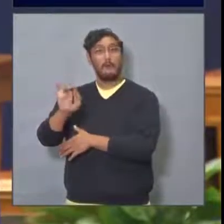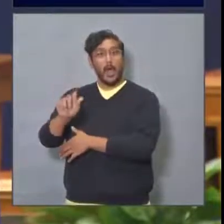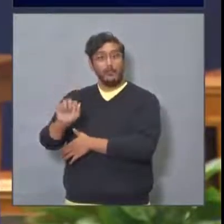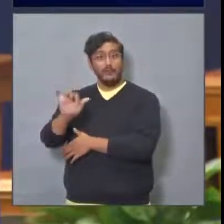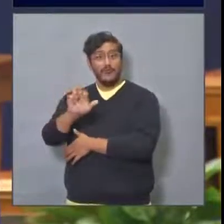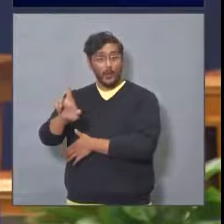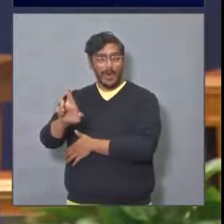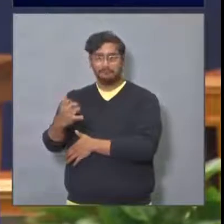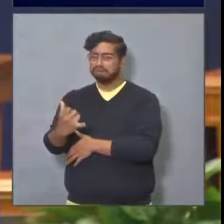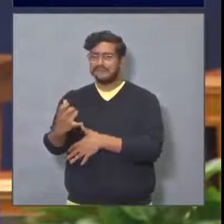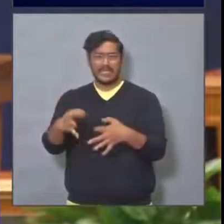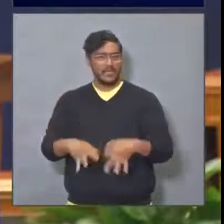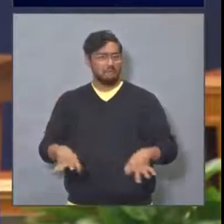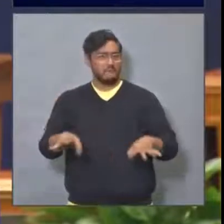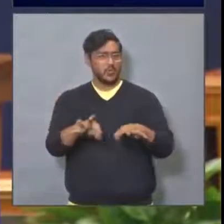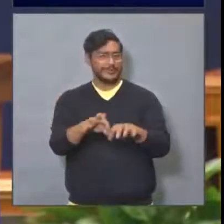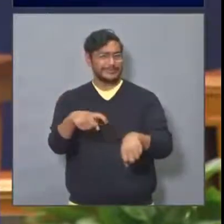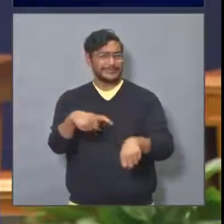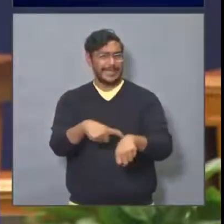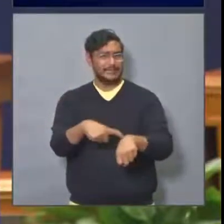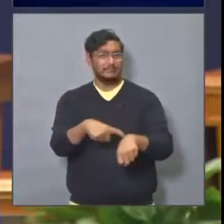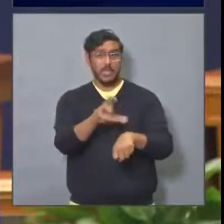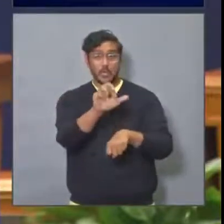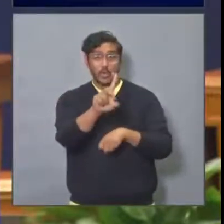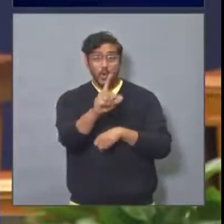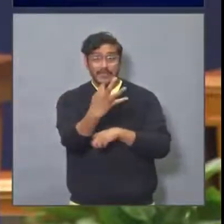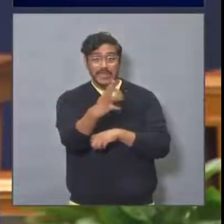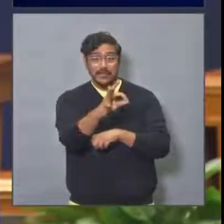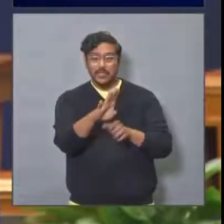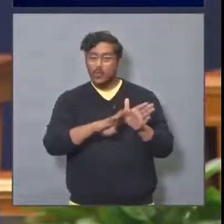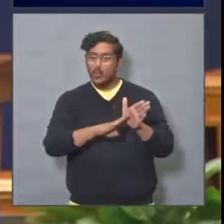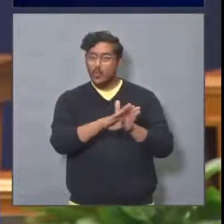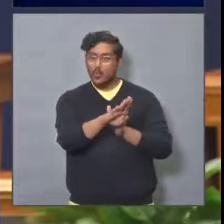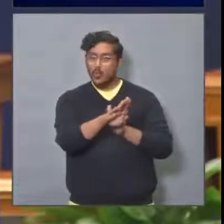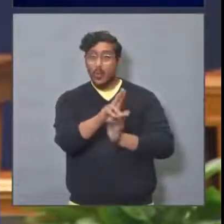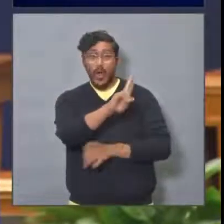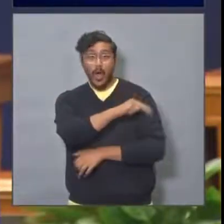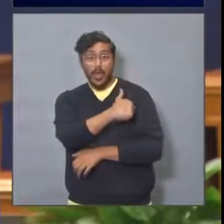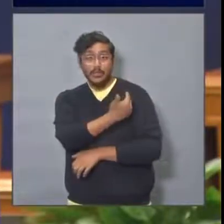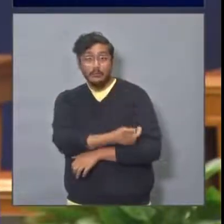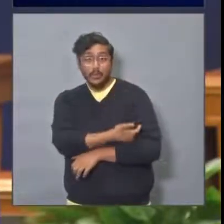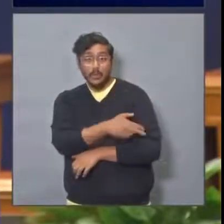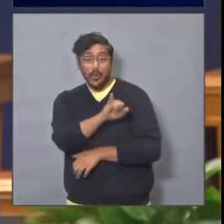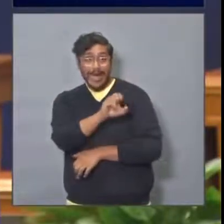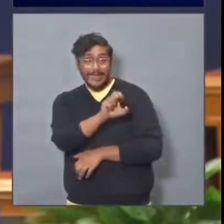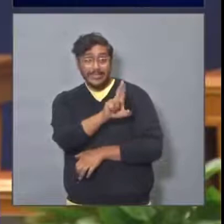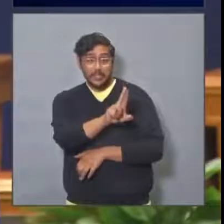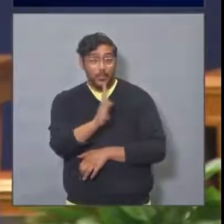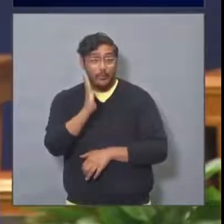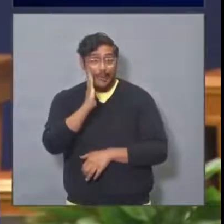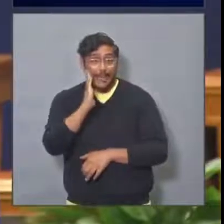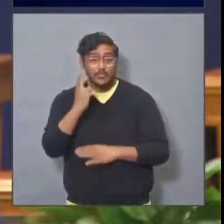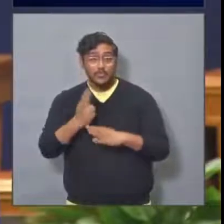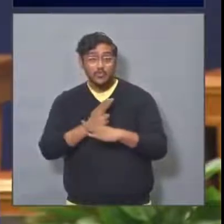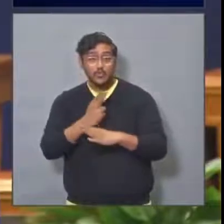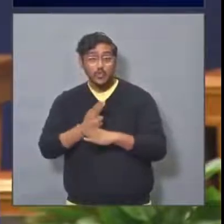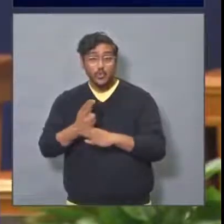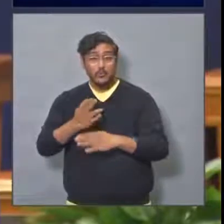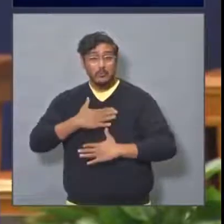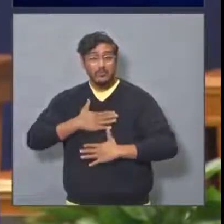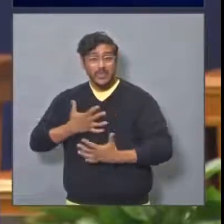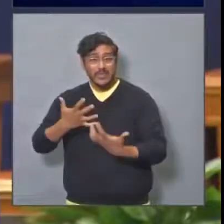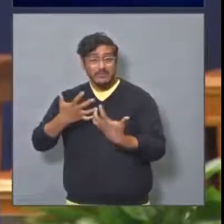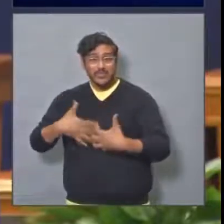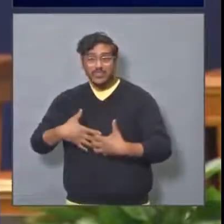juncture. COVID-19 cases are increasing. Hospitalizations, ICU stays, and use of ventilators are all going